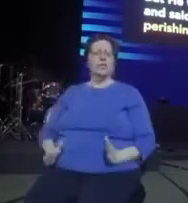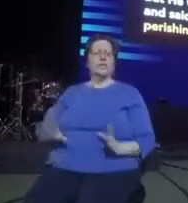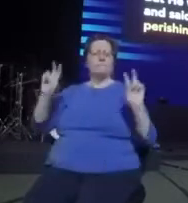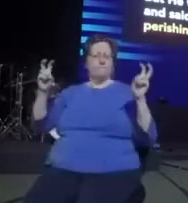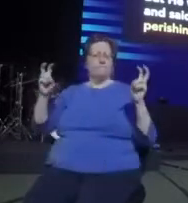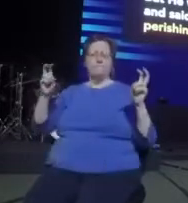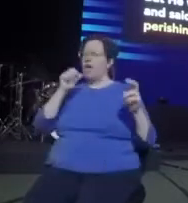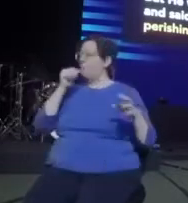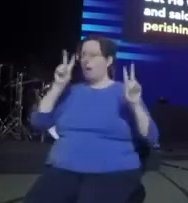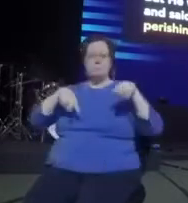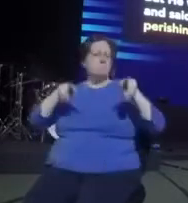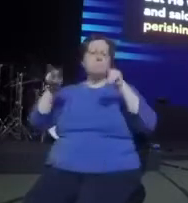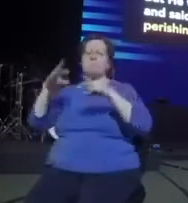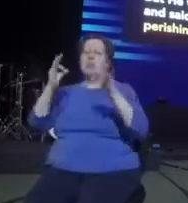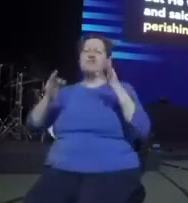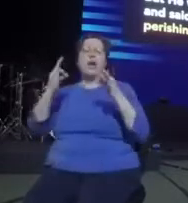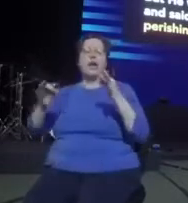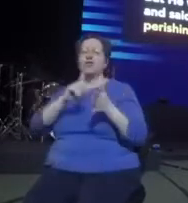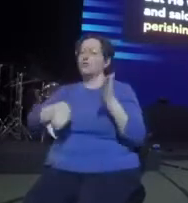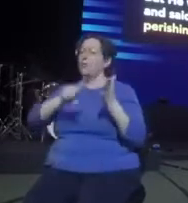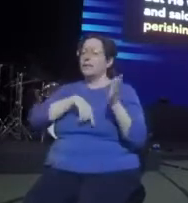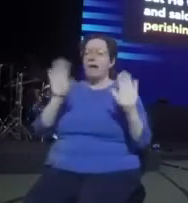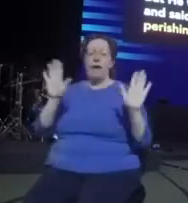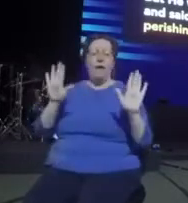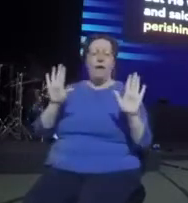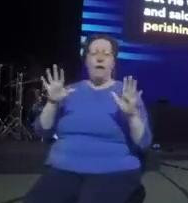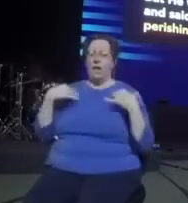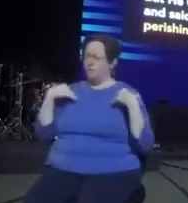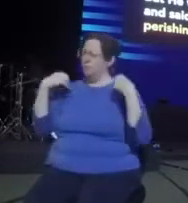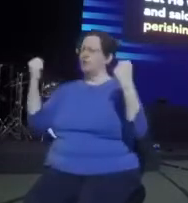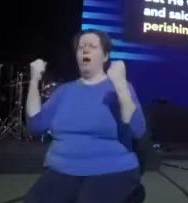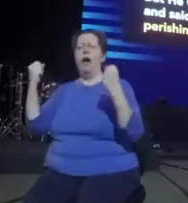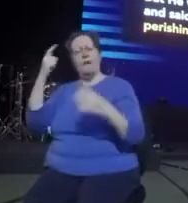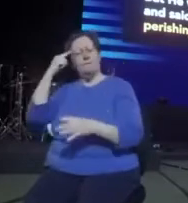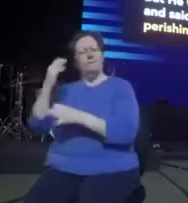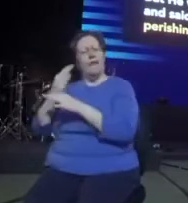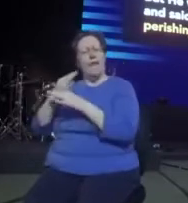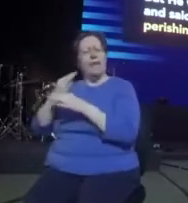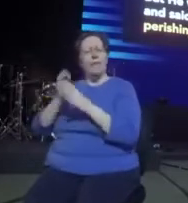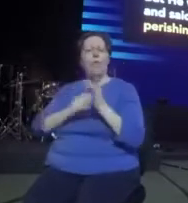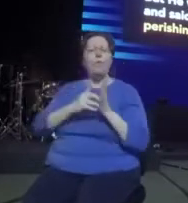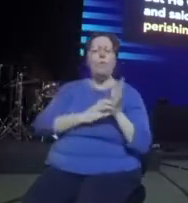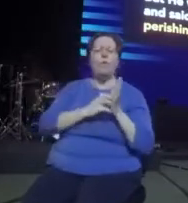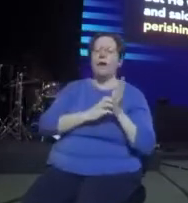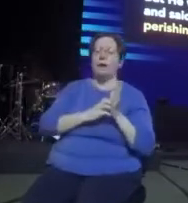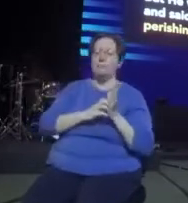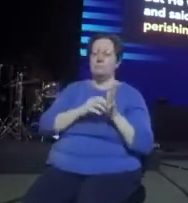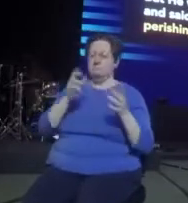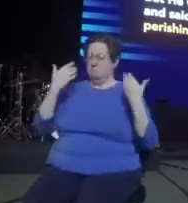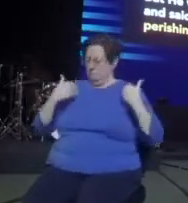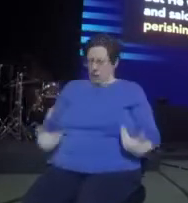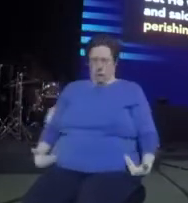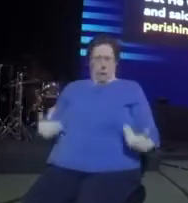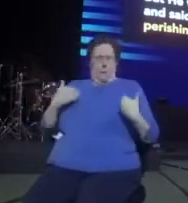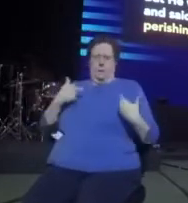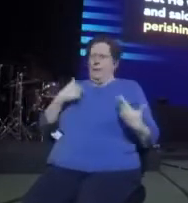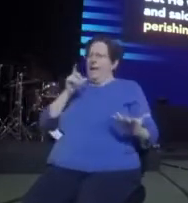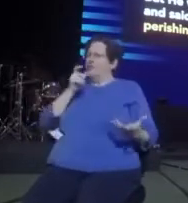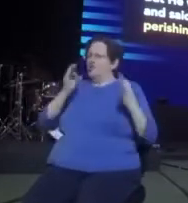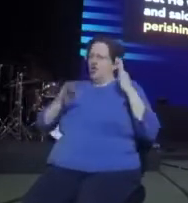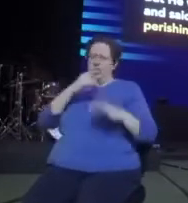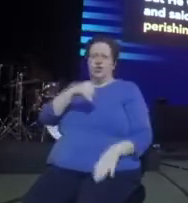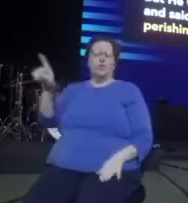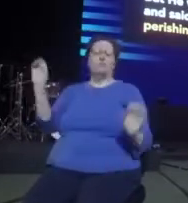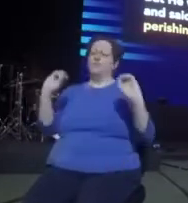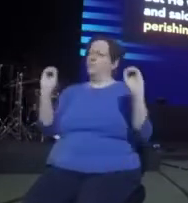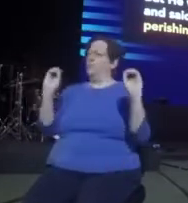judge whether you are or not a Christian, whether you're strong in faith or not strong in faith. Who am I to judge that? I'm not here to